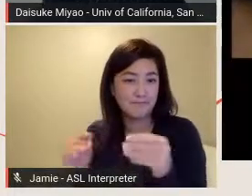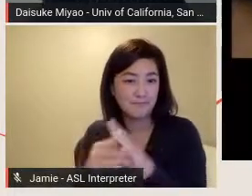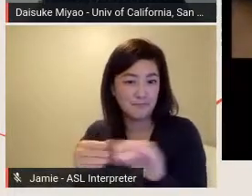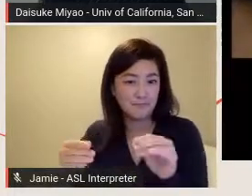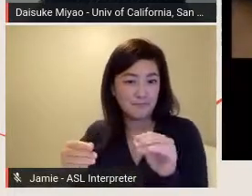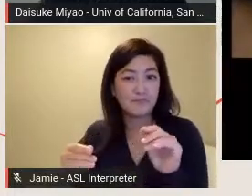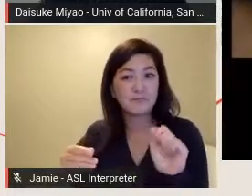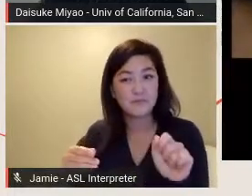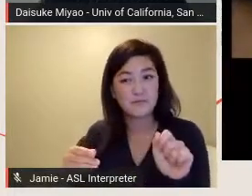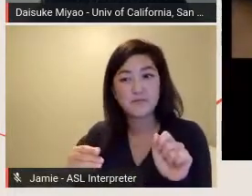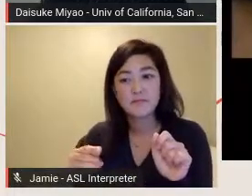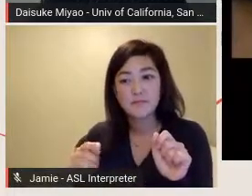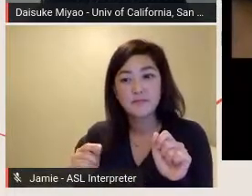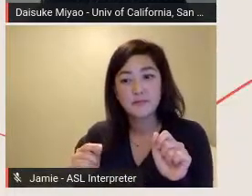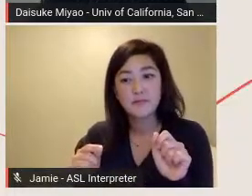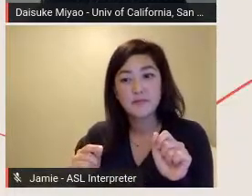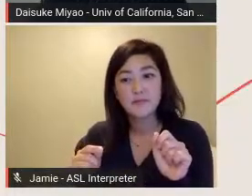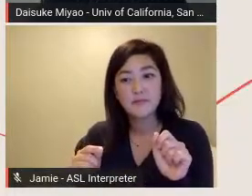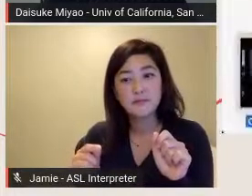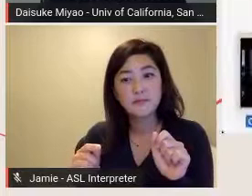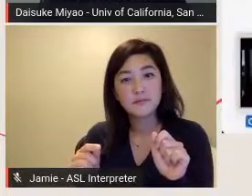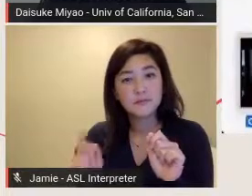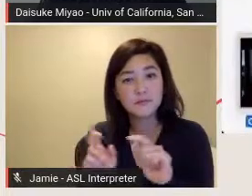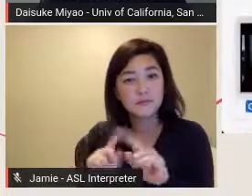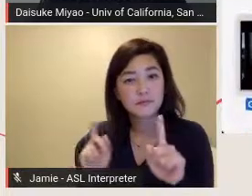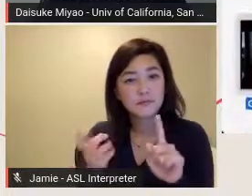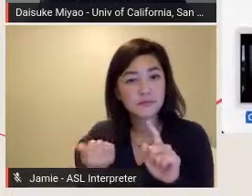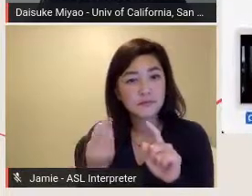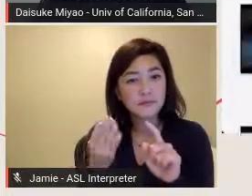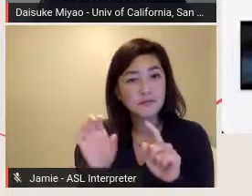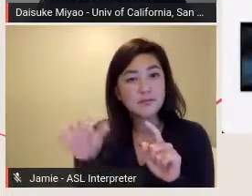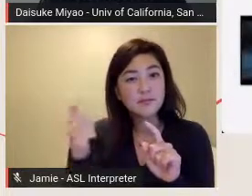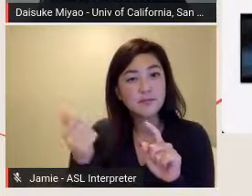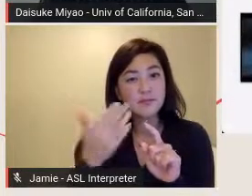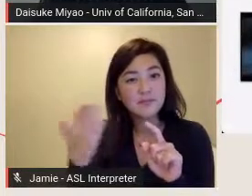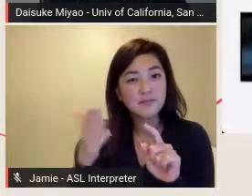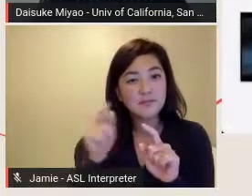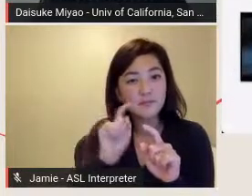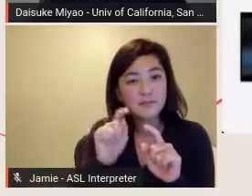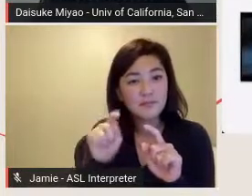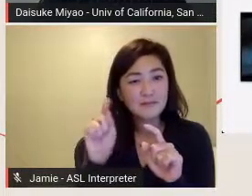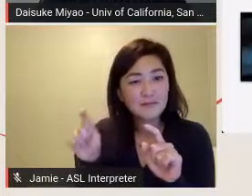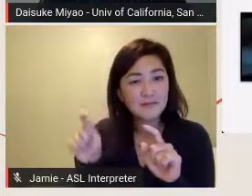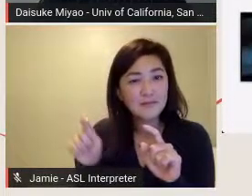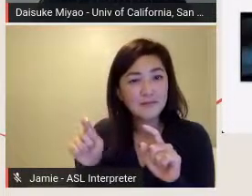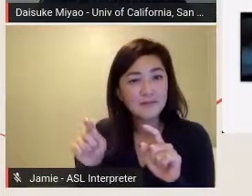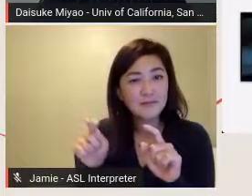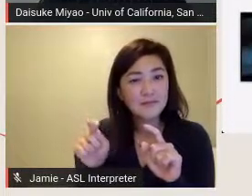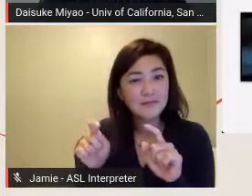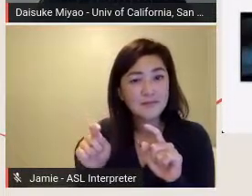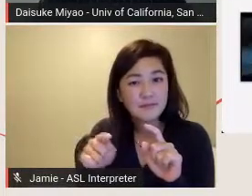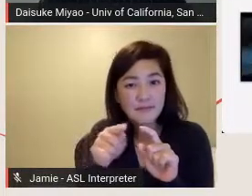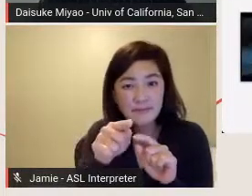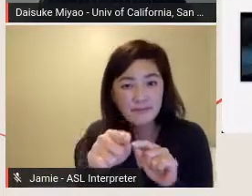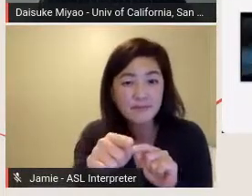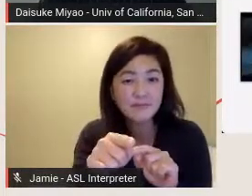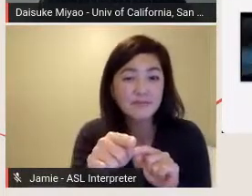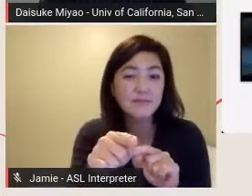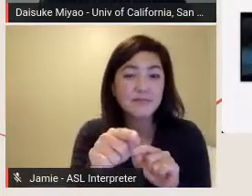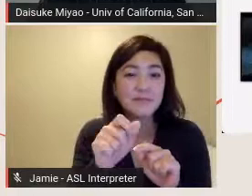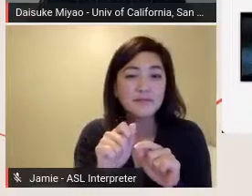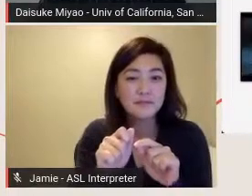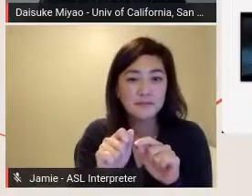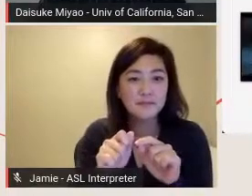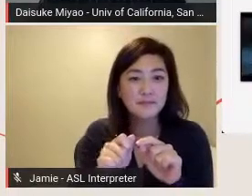on a couple of different levels. But there are a couple of other instances, as you mentioned. I think the fact that we go from kind